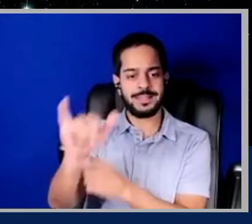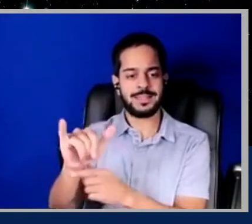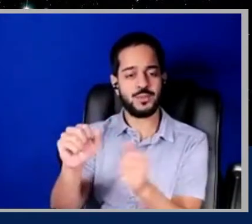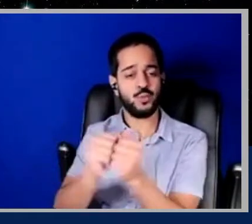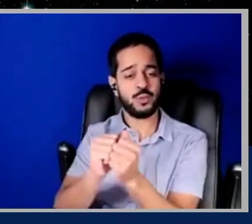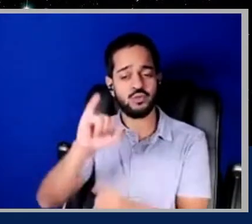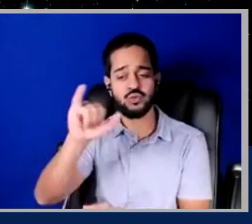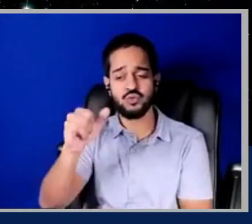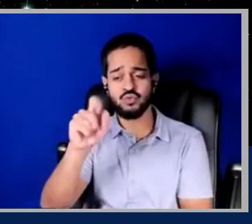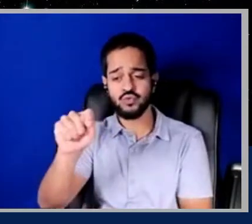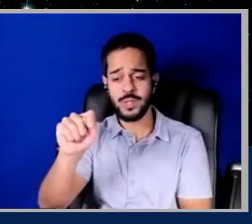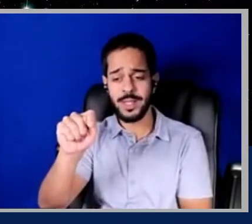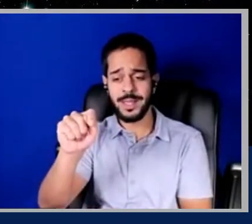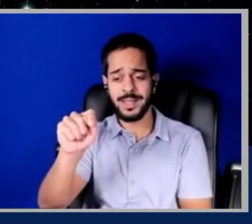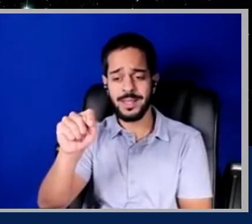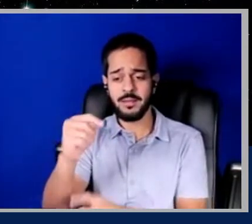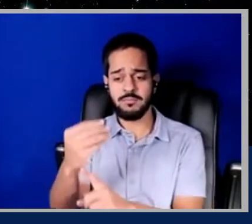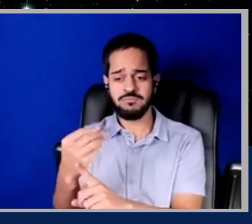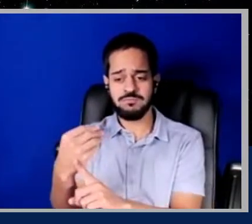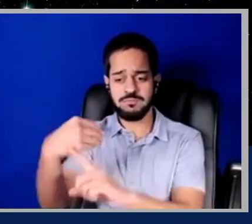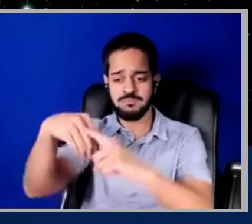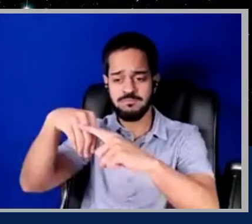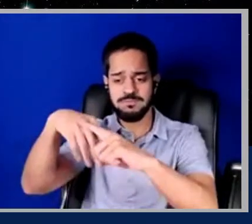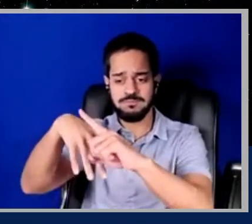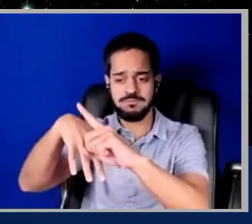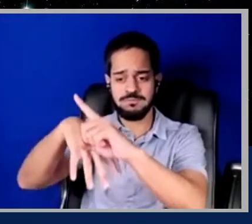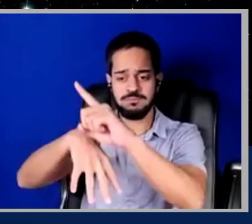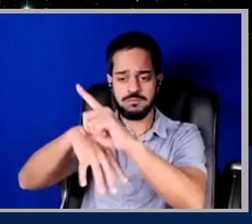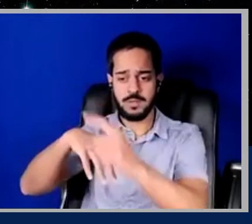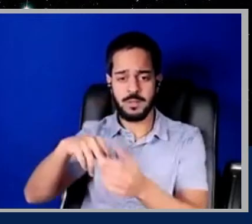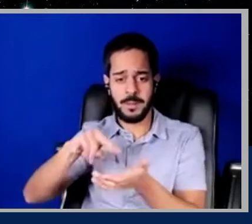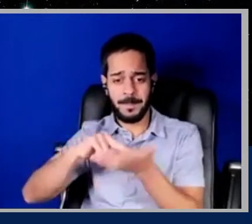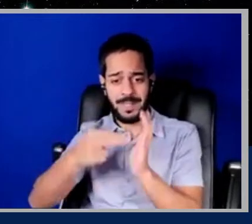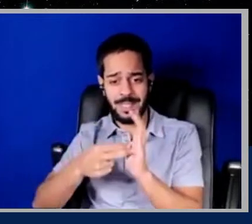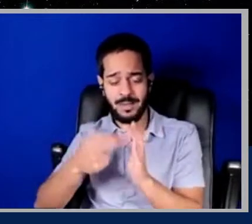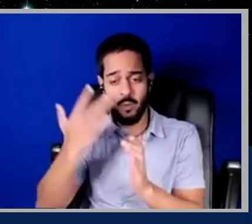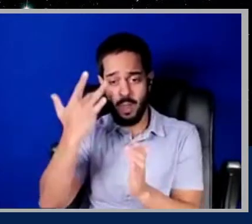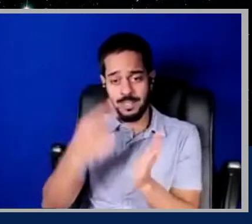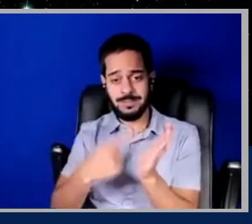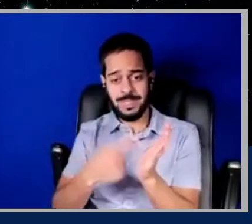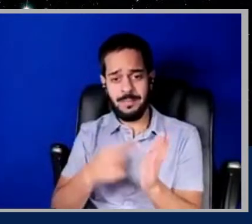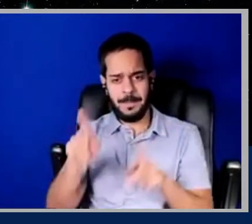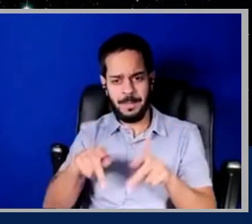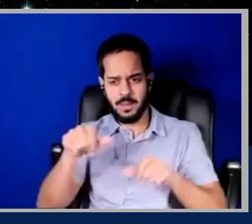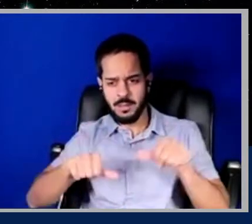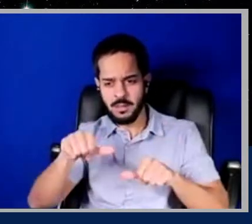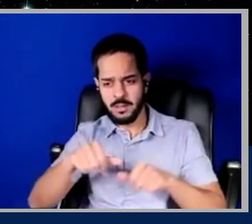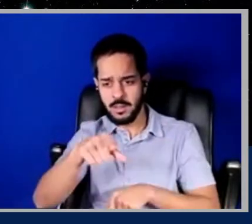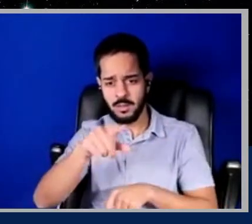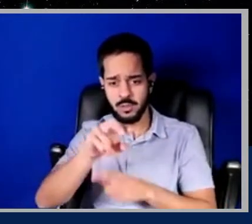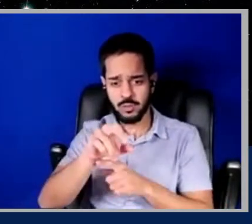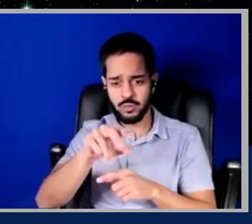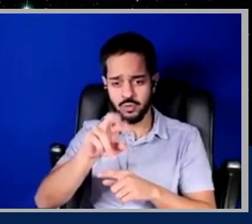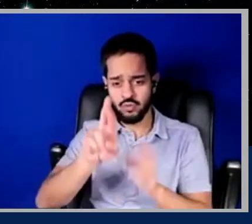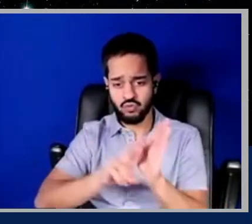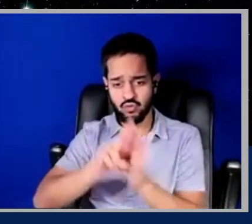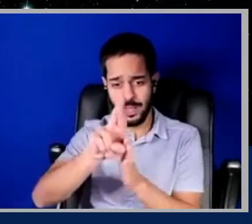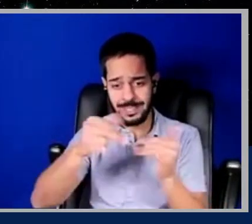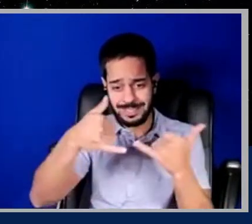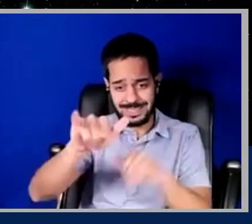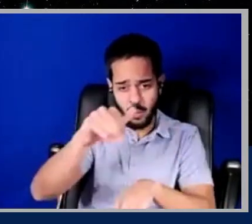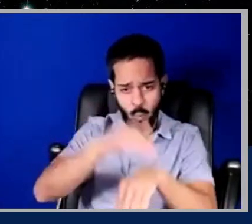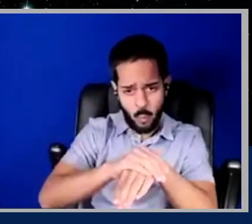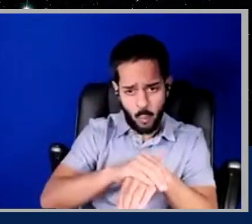lot of questions about have they been turned off and on often, so that they'll have like multiple little shocks. But